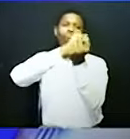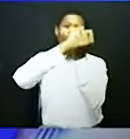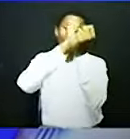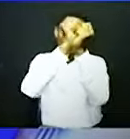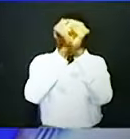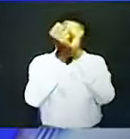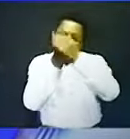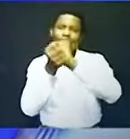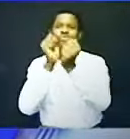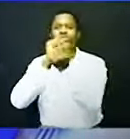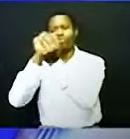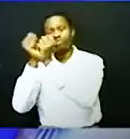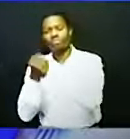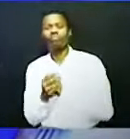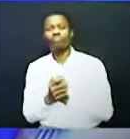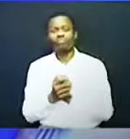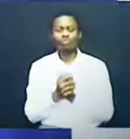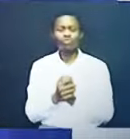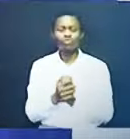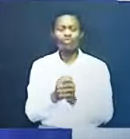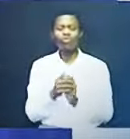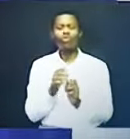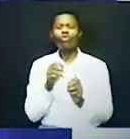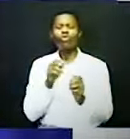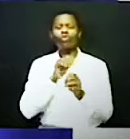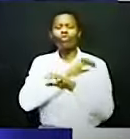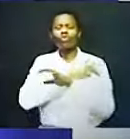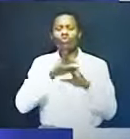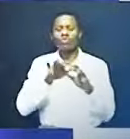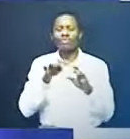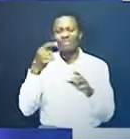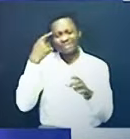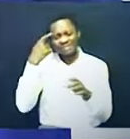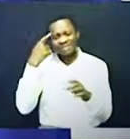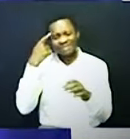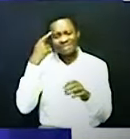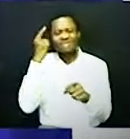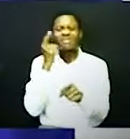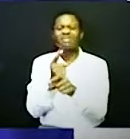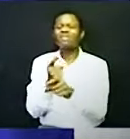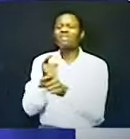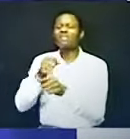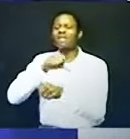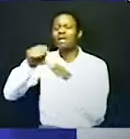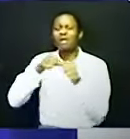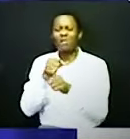And we do not have to reduce it to superstition and calendar.